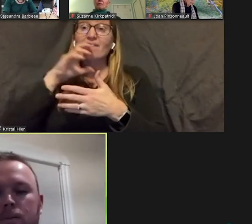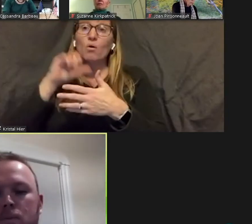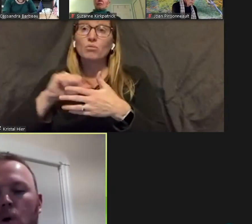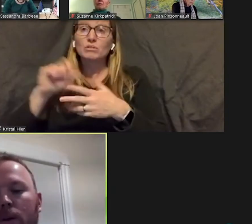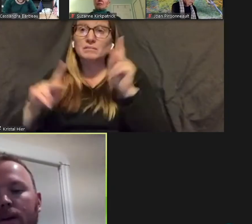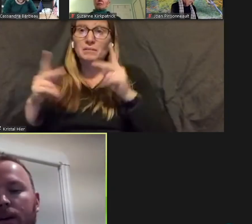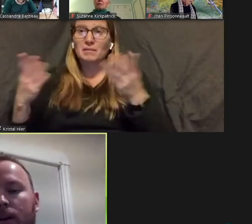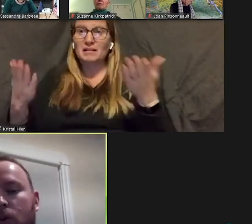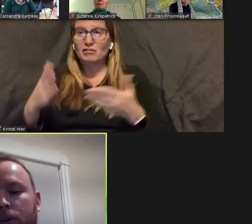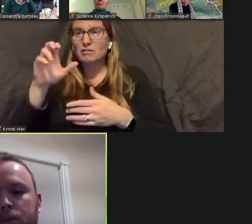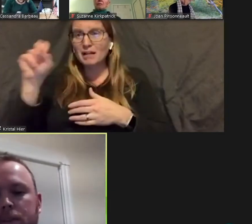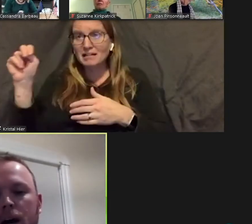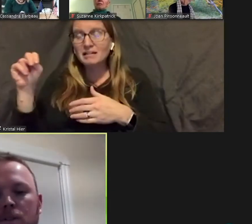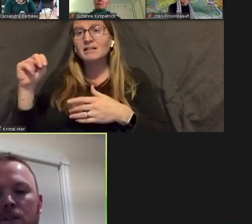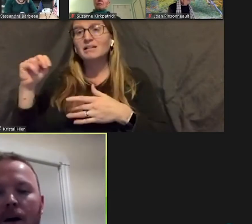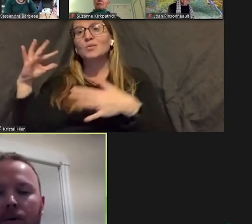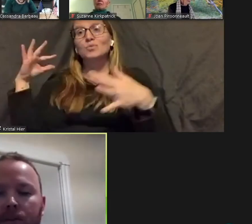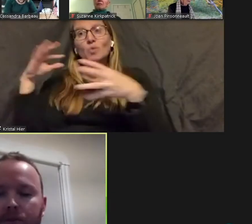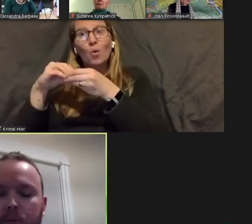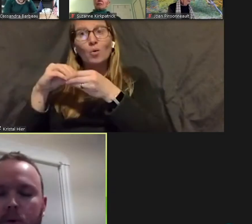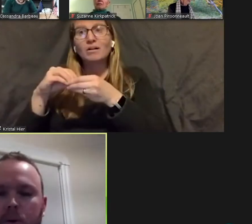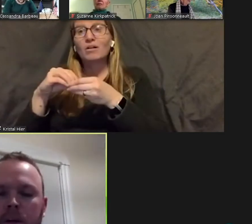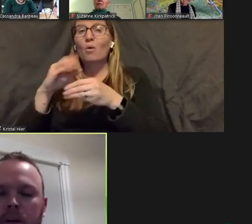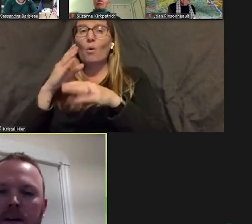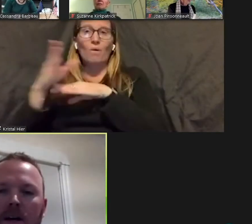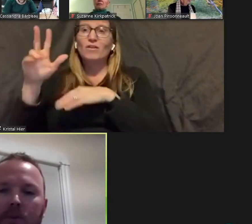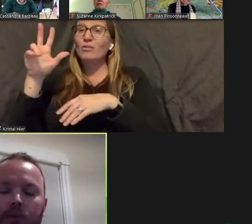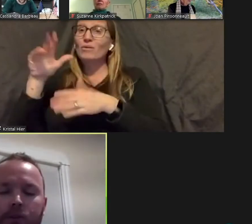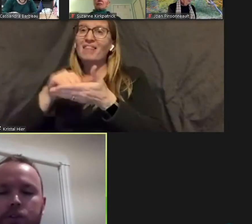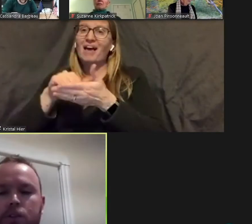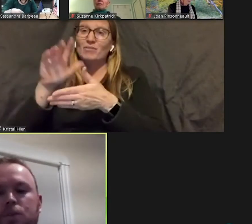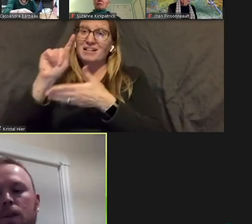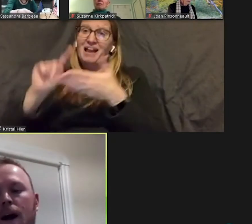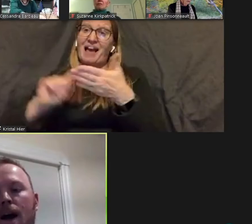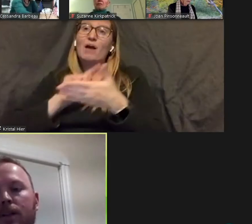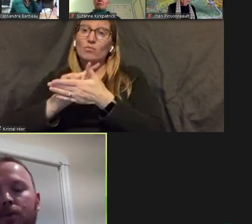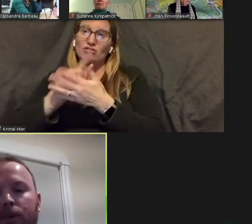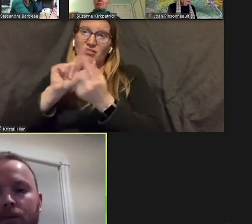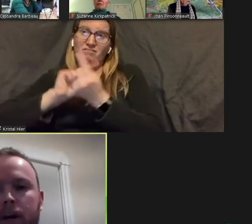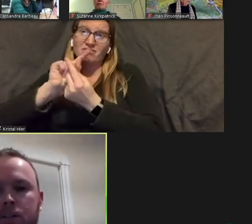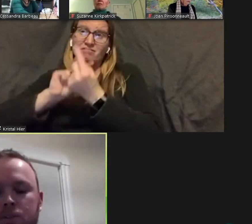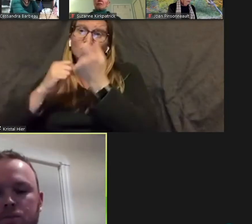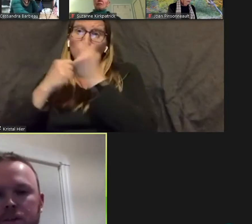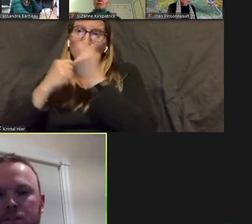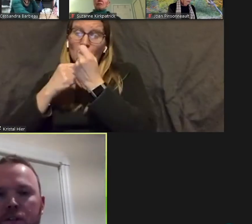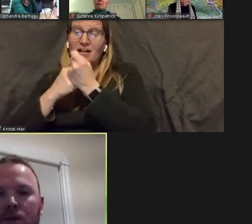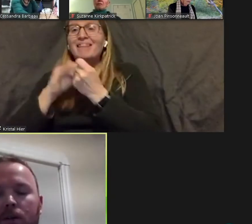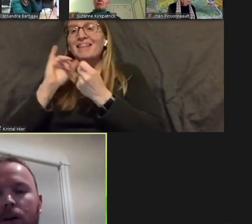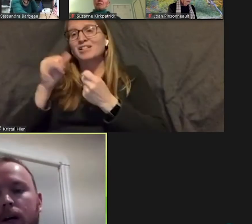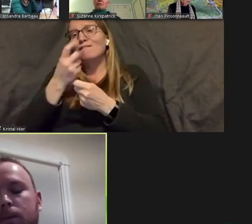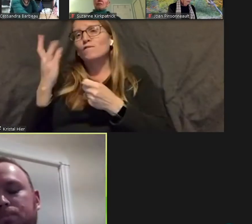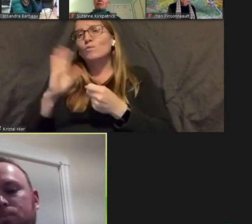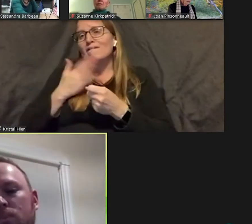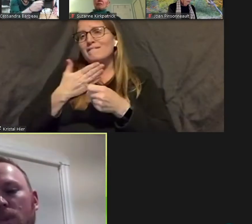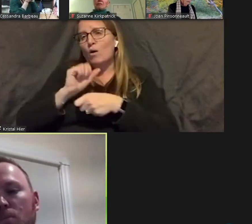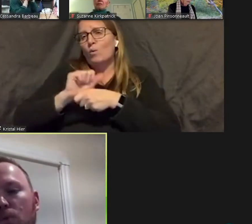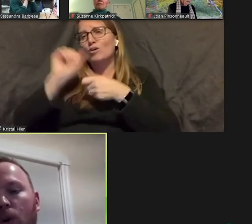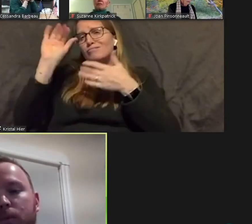area, totaling over 3,000 hours of support. So those are just a few of the highlights. We've got a range of